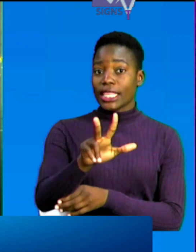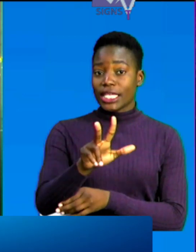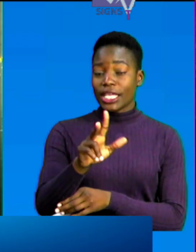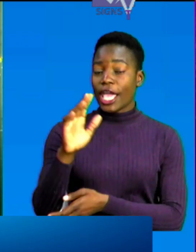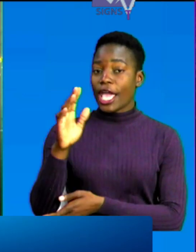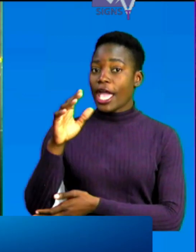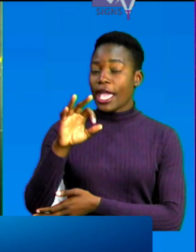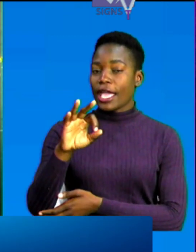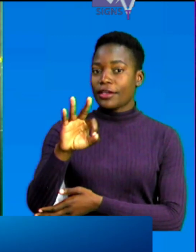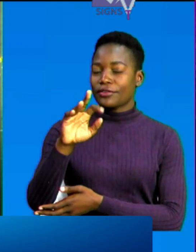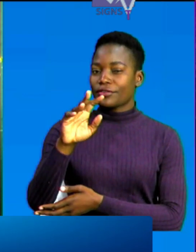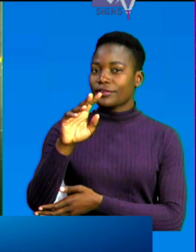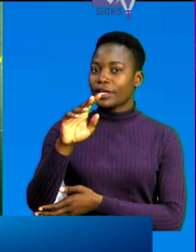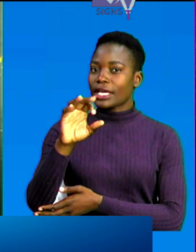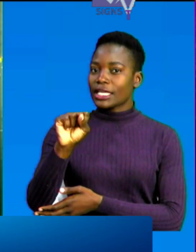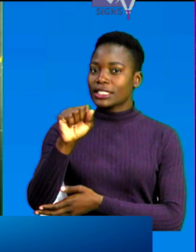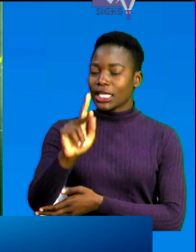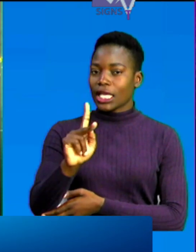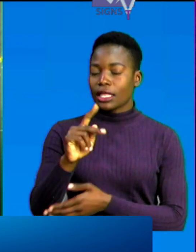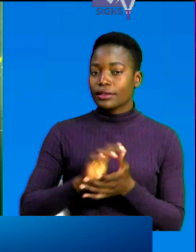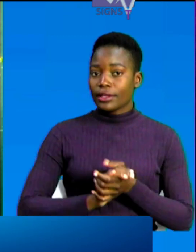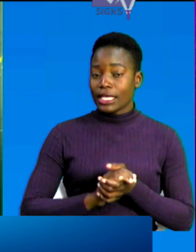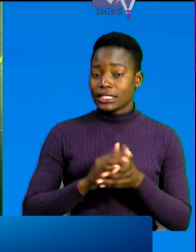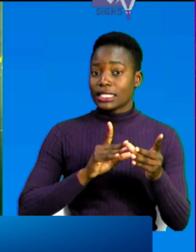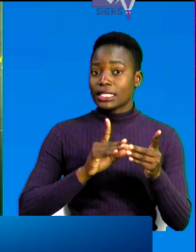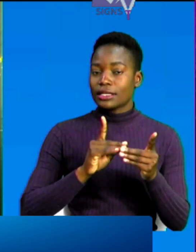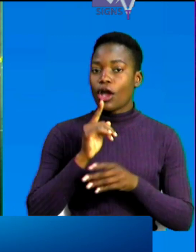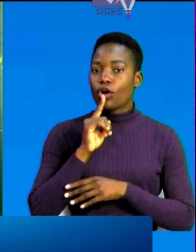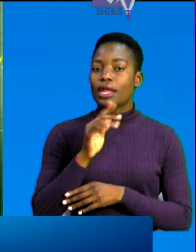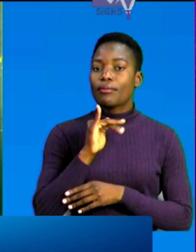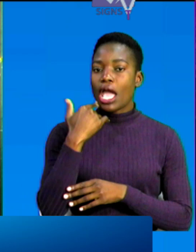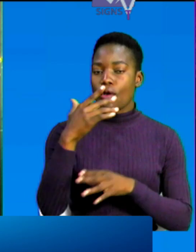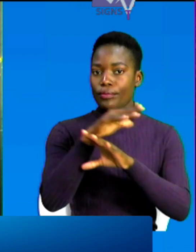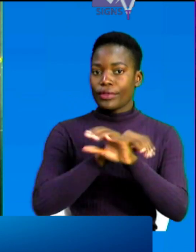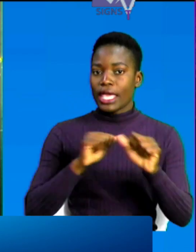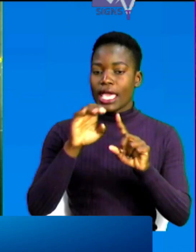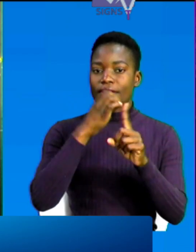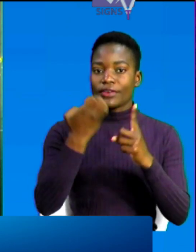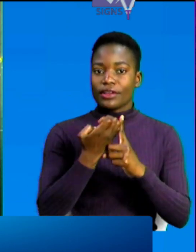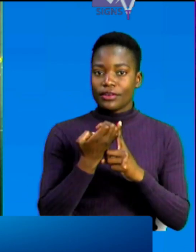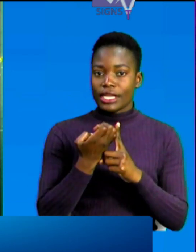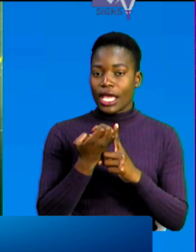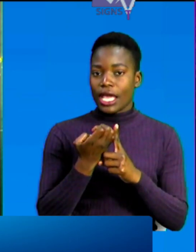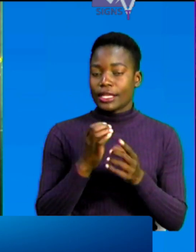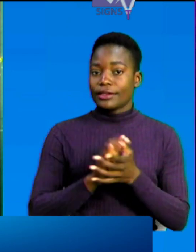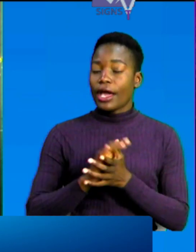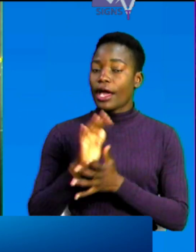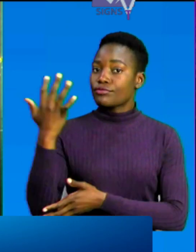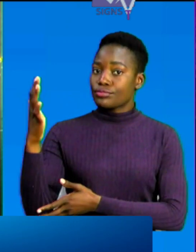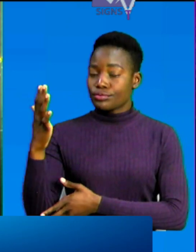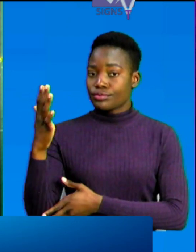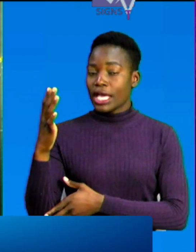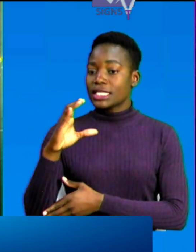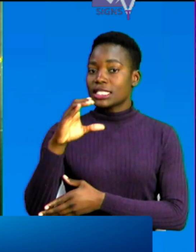Forest rangers dismissed as directed by the President. Now, Environment and Forest Cabinet Secretary Soipan Tuya